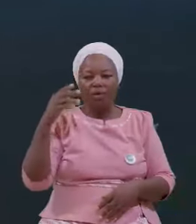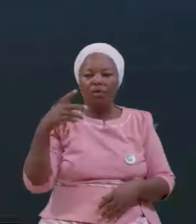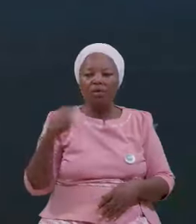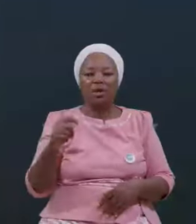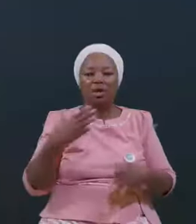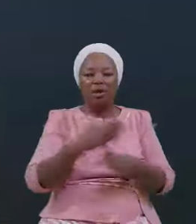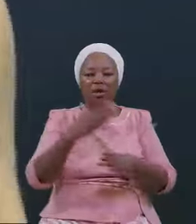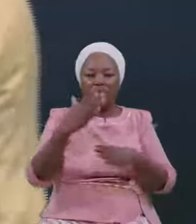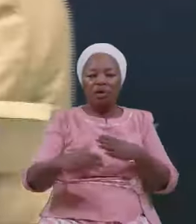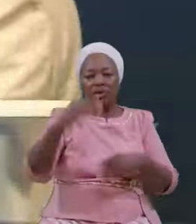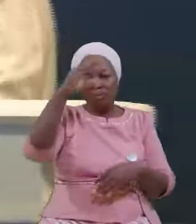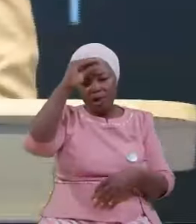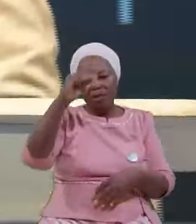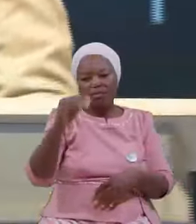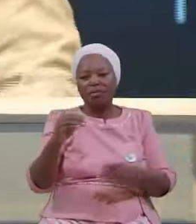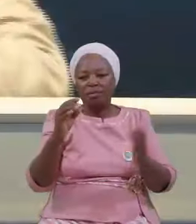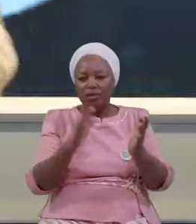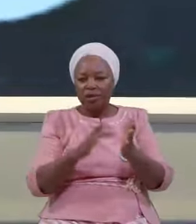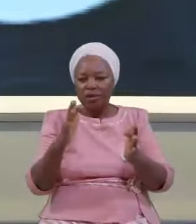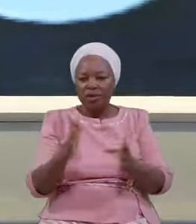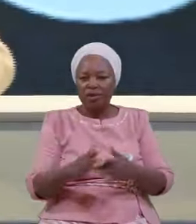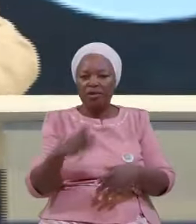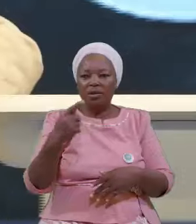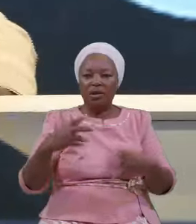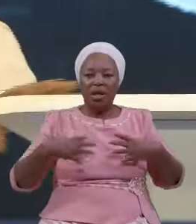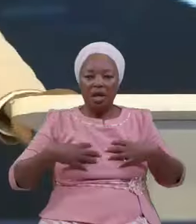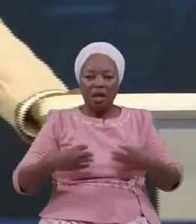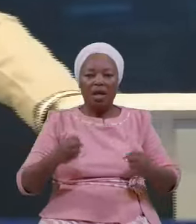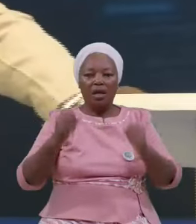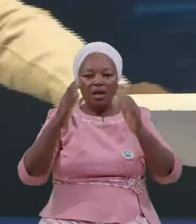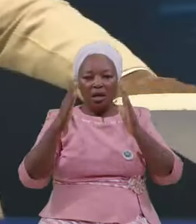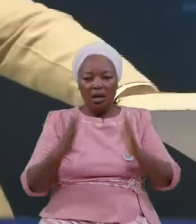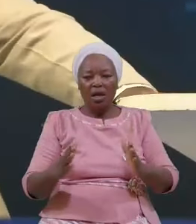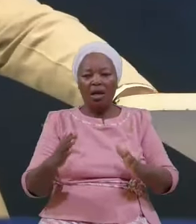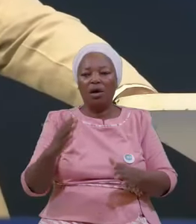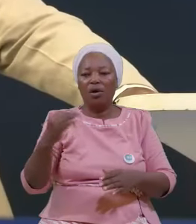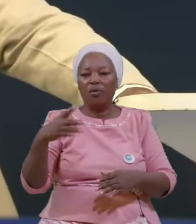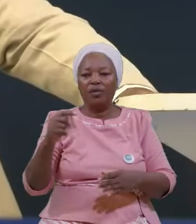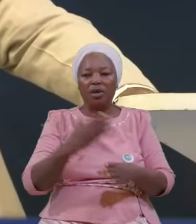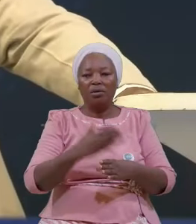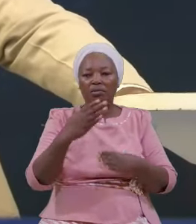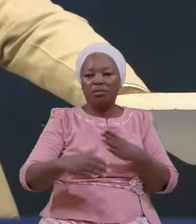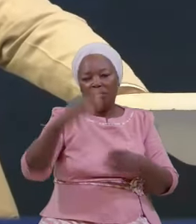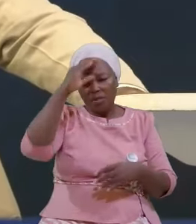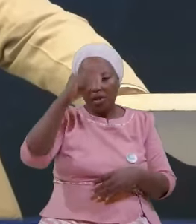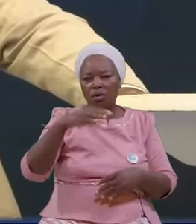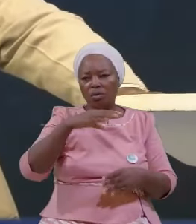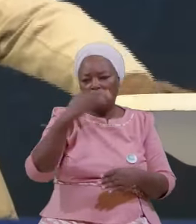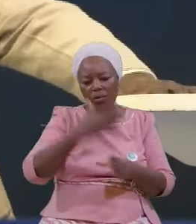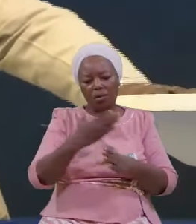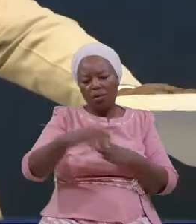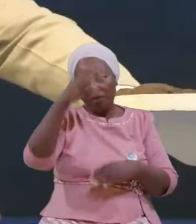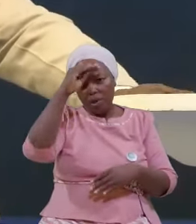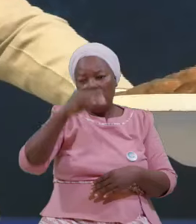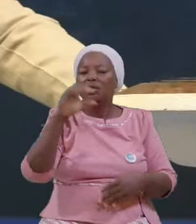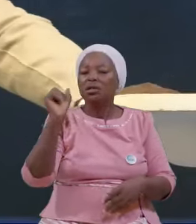Jesus, the healer of the whole man. Whole man, yes. There's a spirit